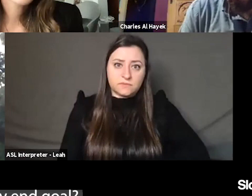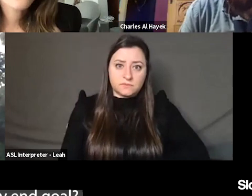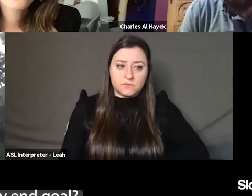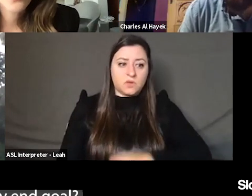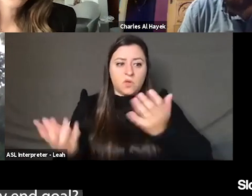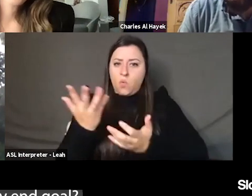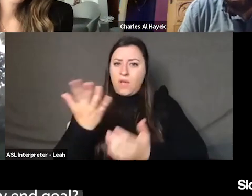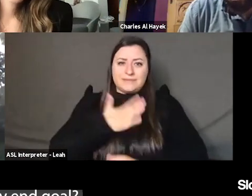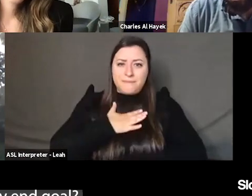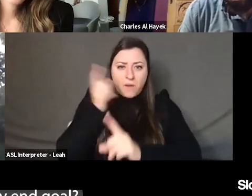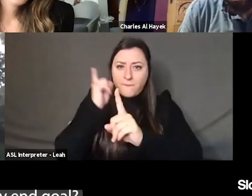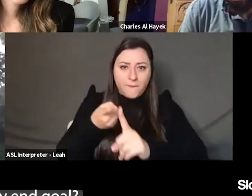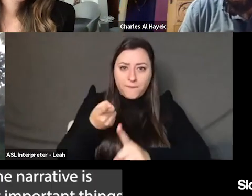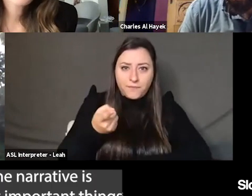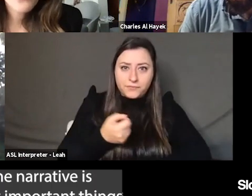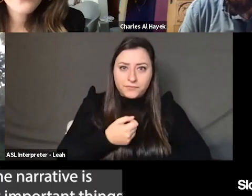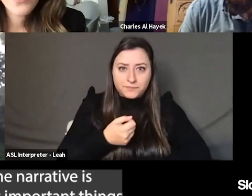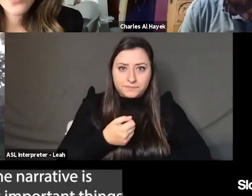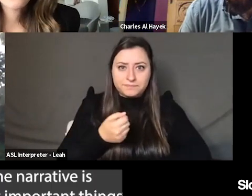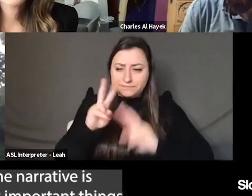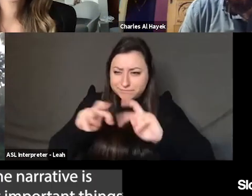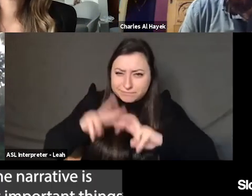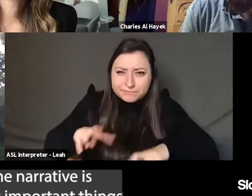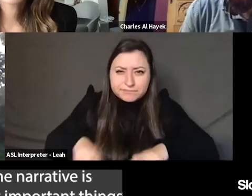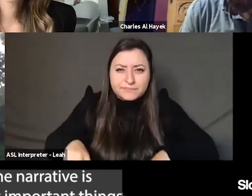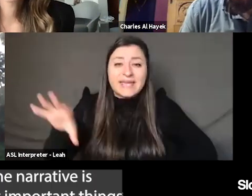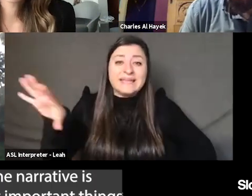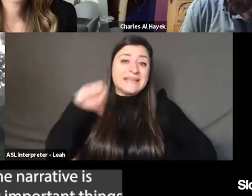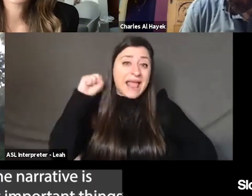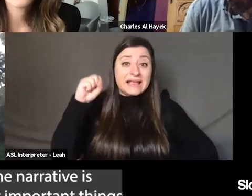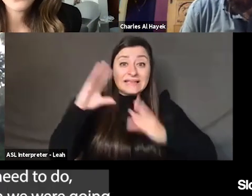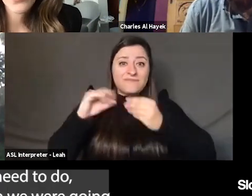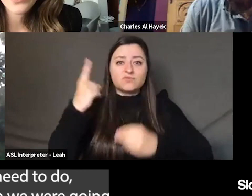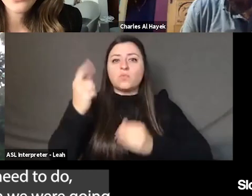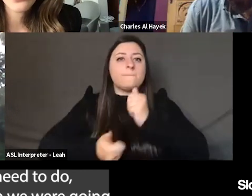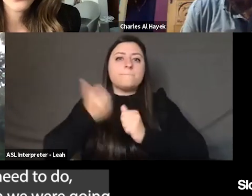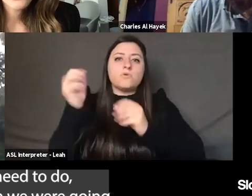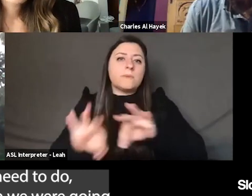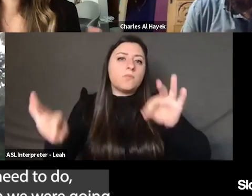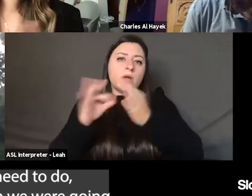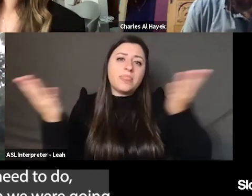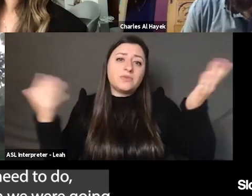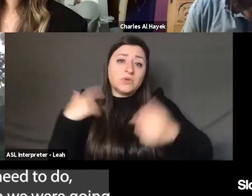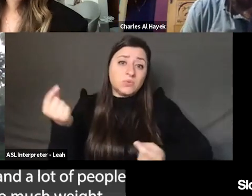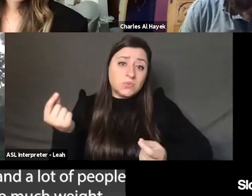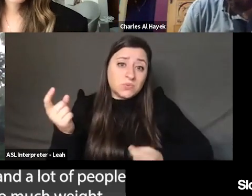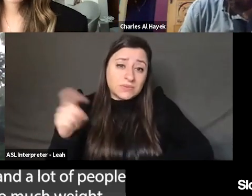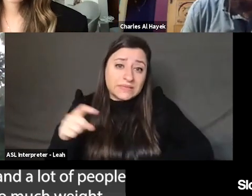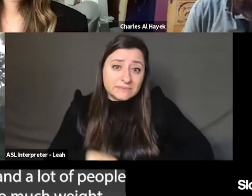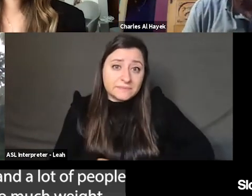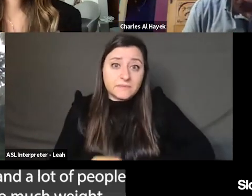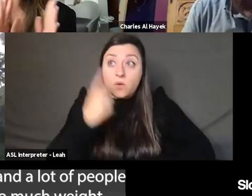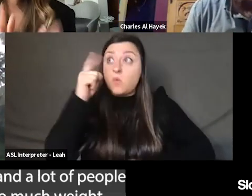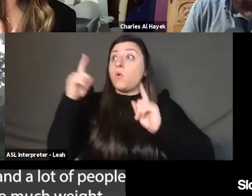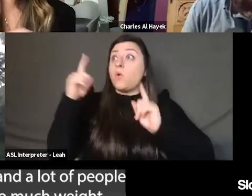What is my end goal? Take back the narrative is one of the most important things that we need to do. Because when we're going to the